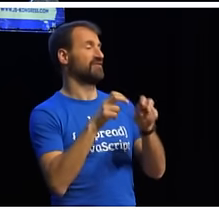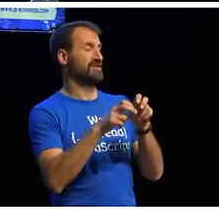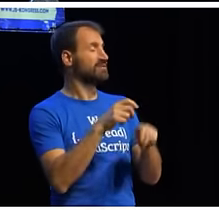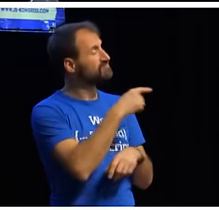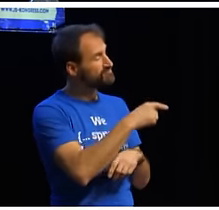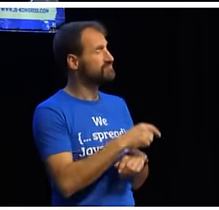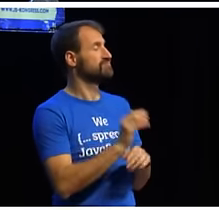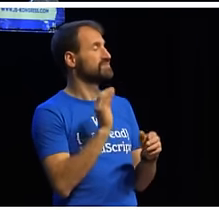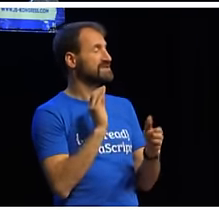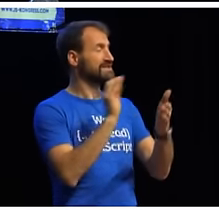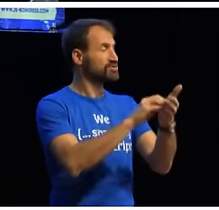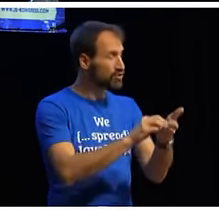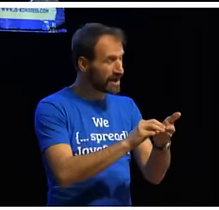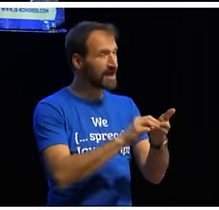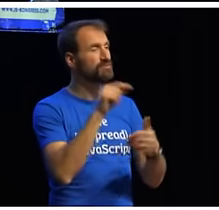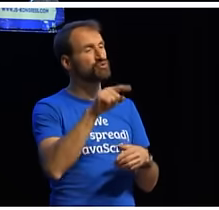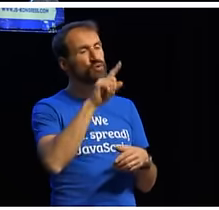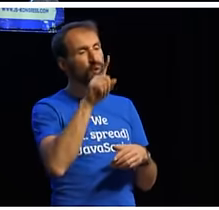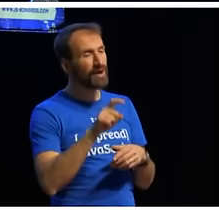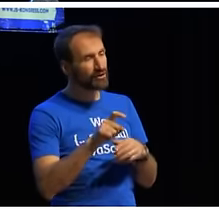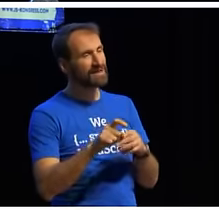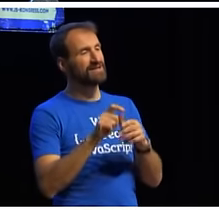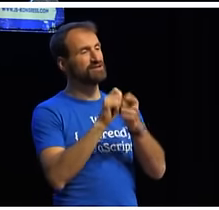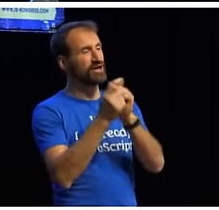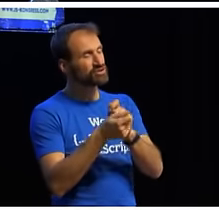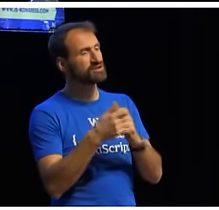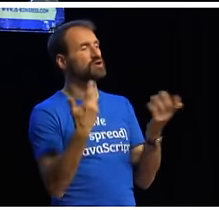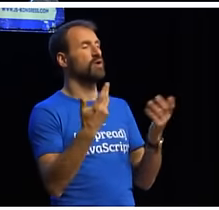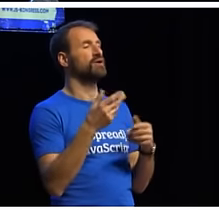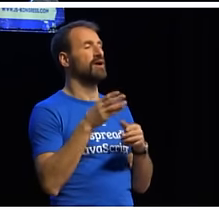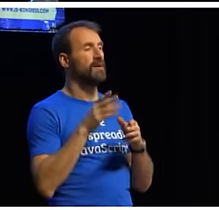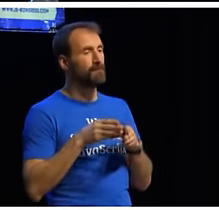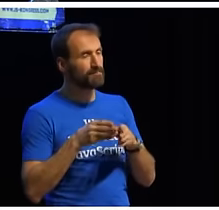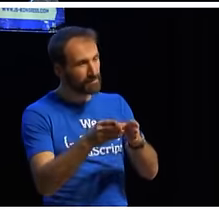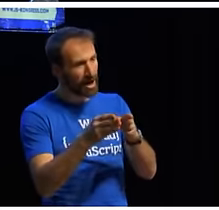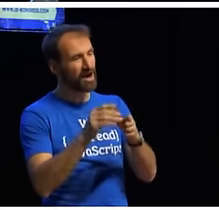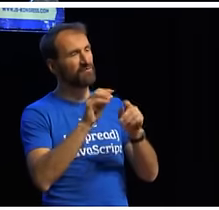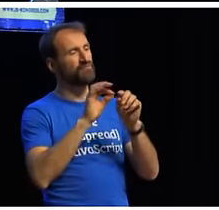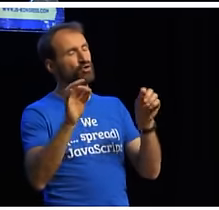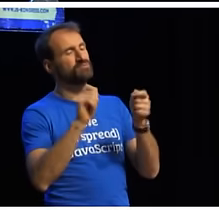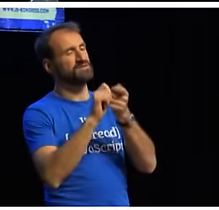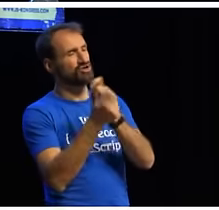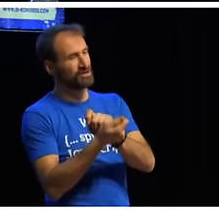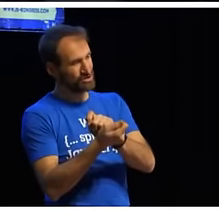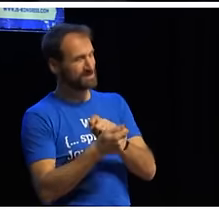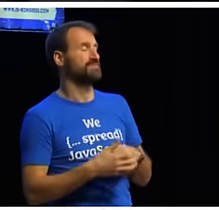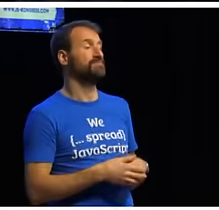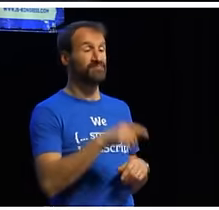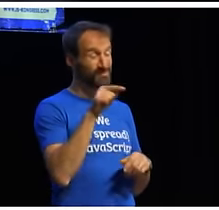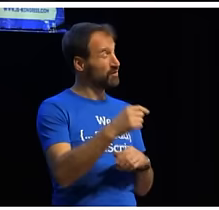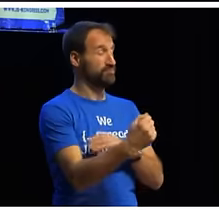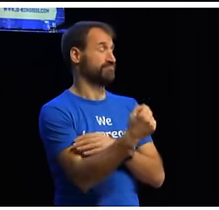params changes and path parents changes. So that is also really powerful. And you combine it with these